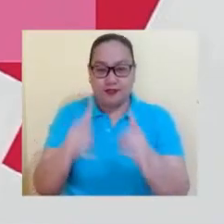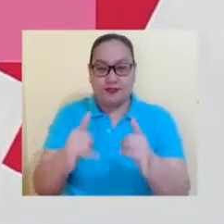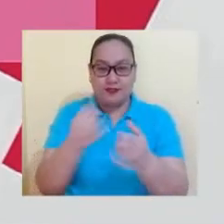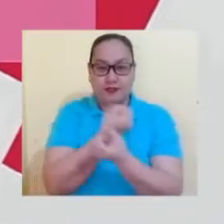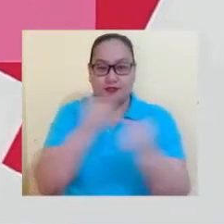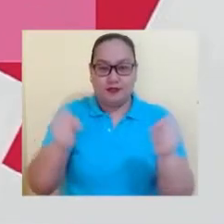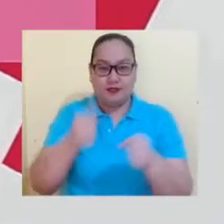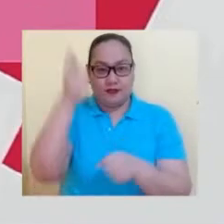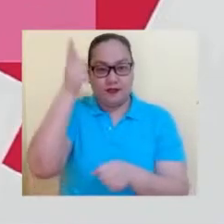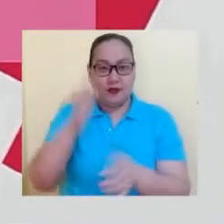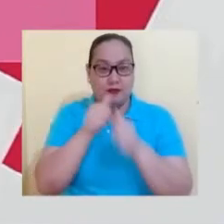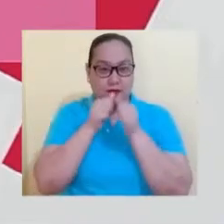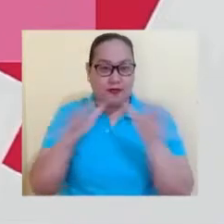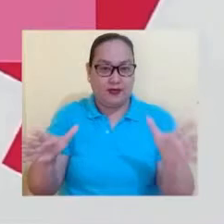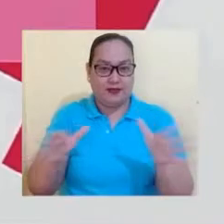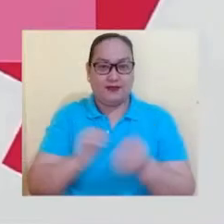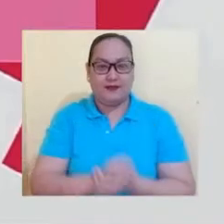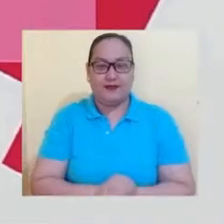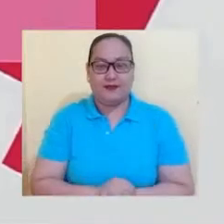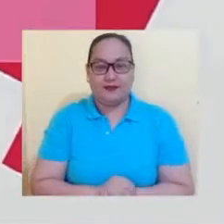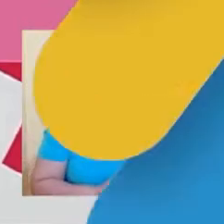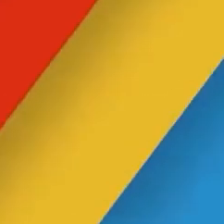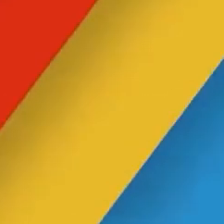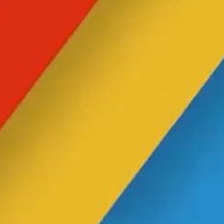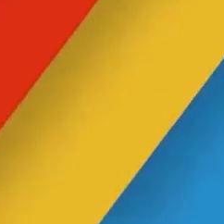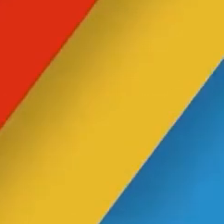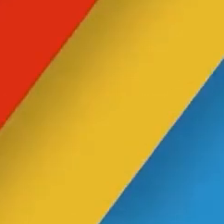Stay safe and God bless.